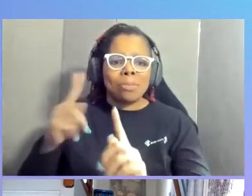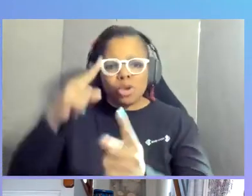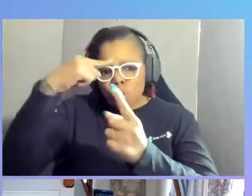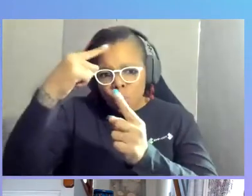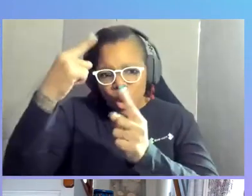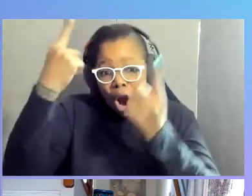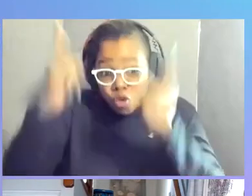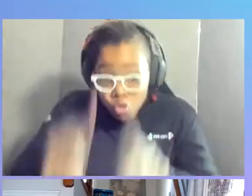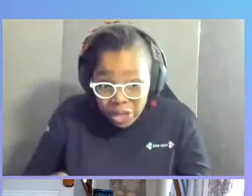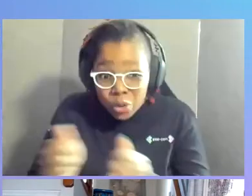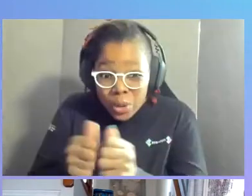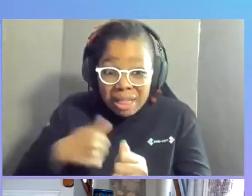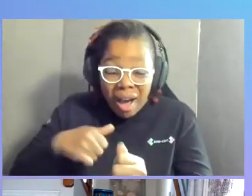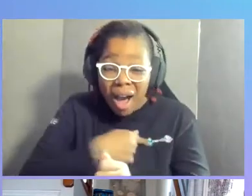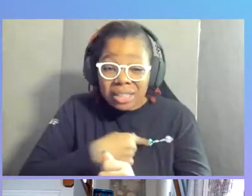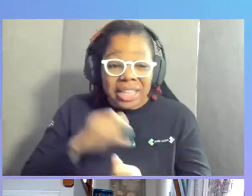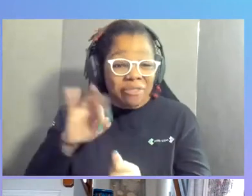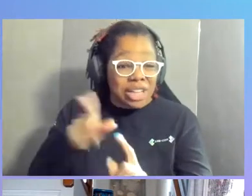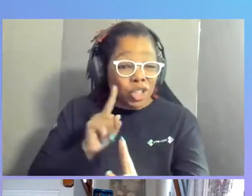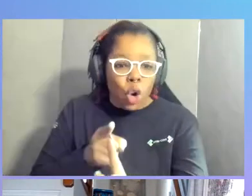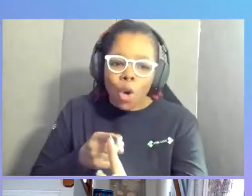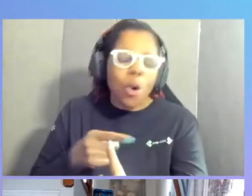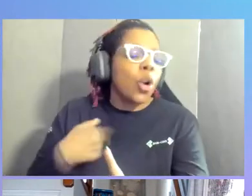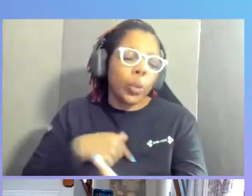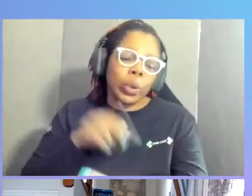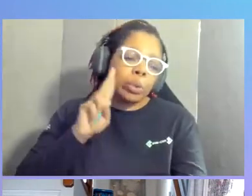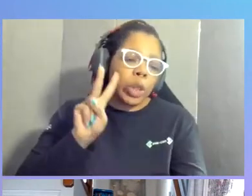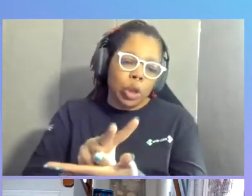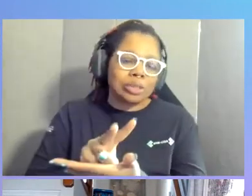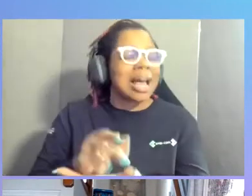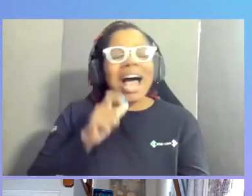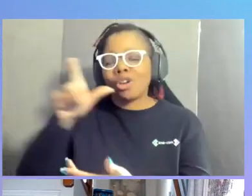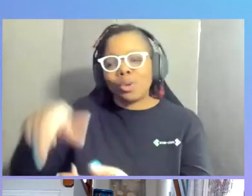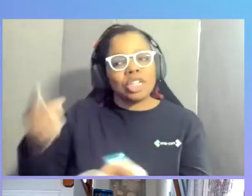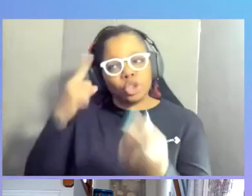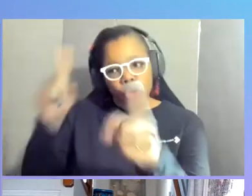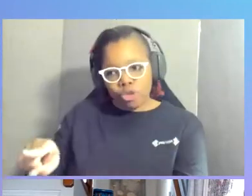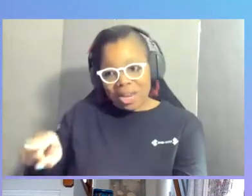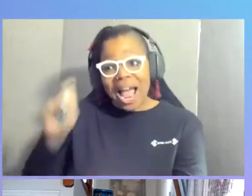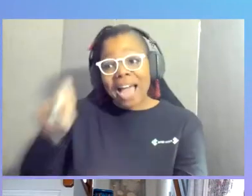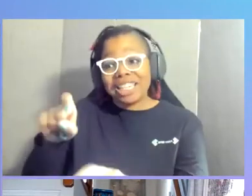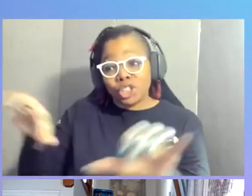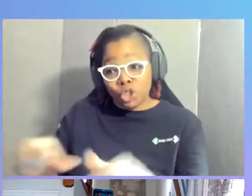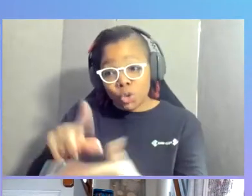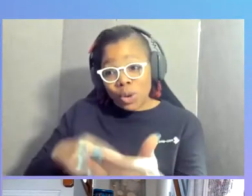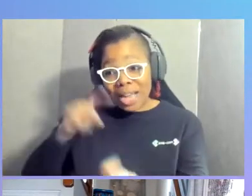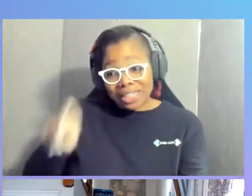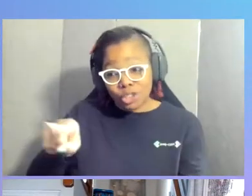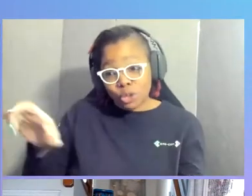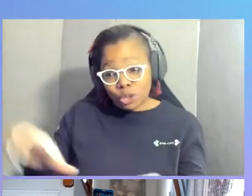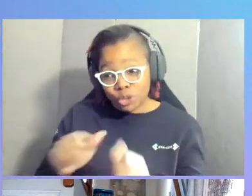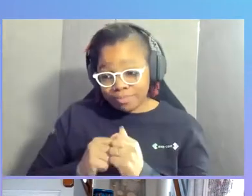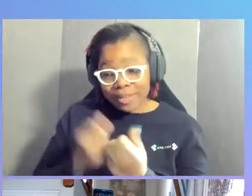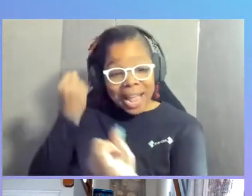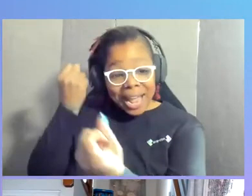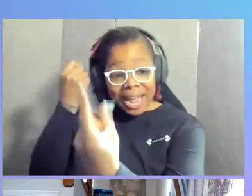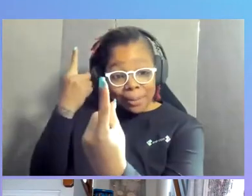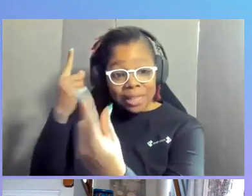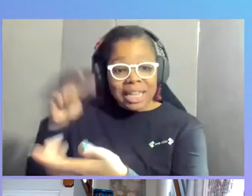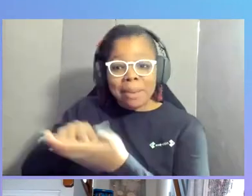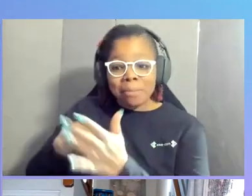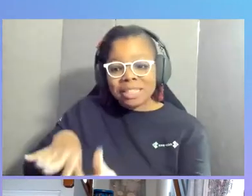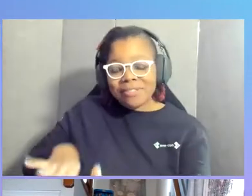to lose. I don't need you to agree. I just need you to do what I need you to do. And empathy is about finding the